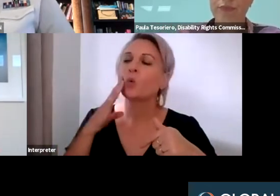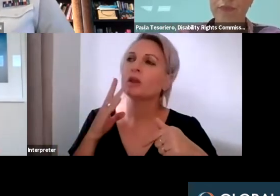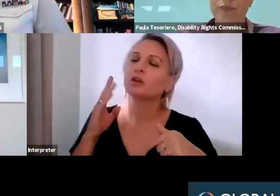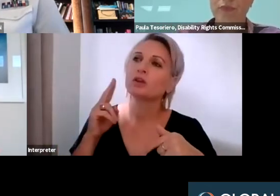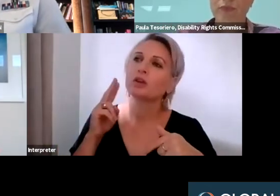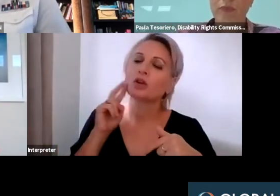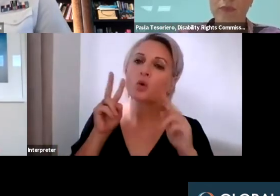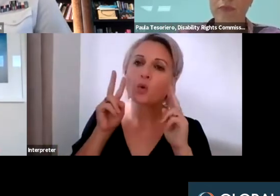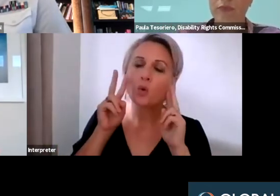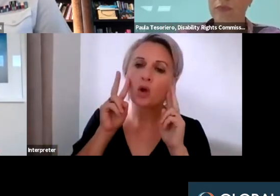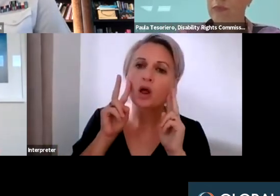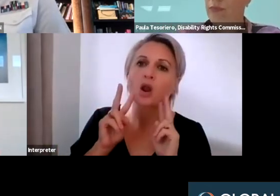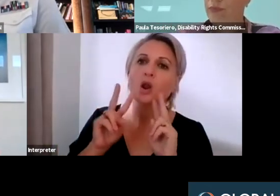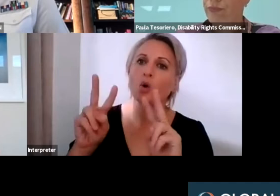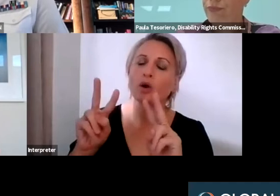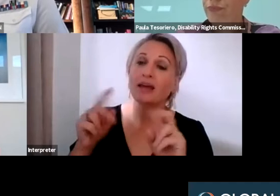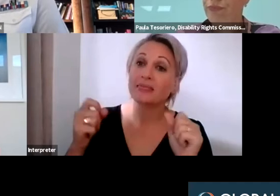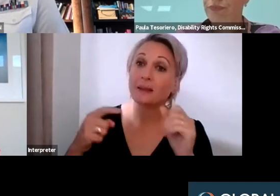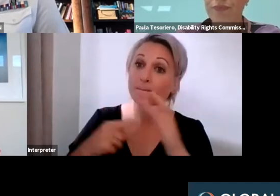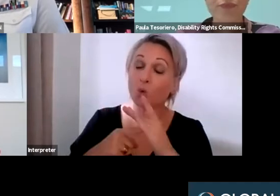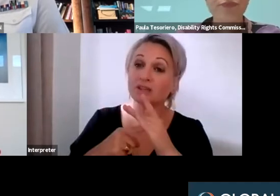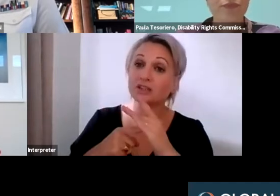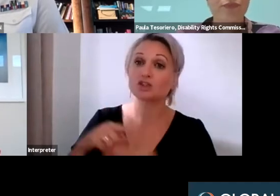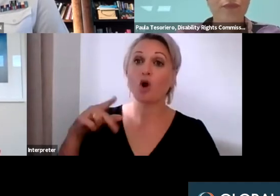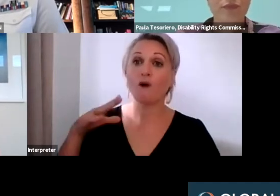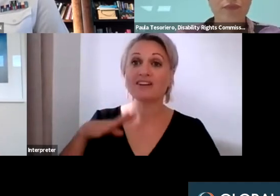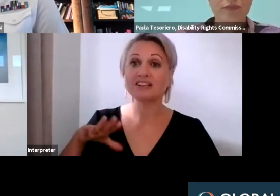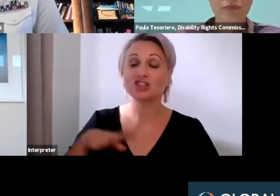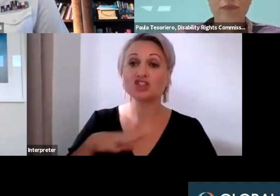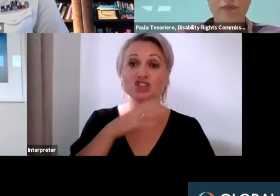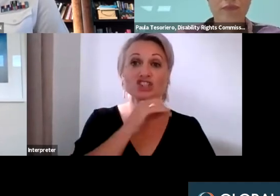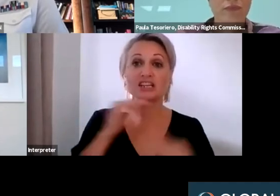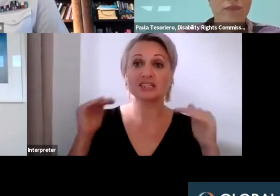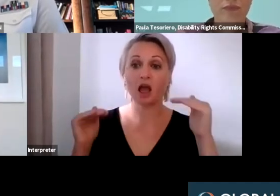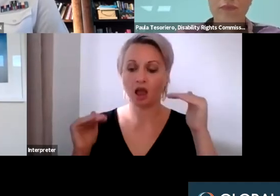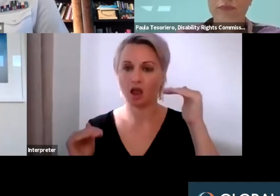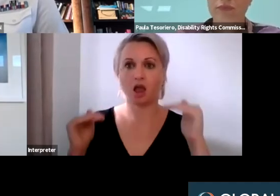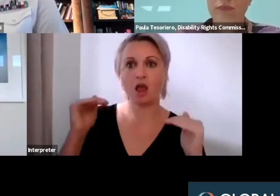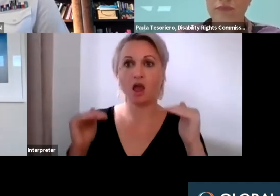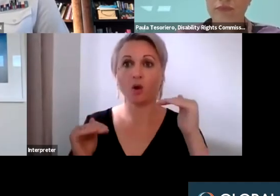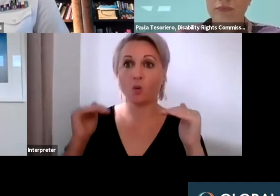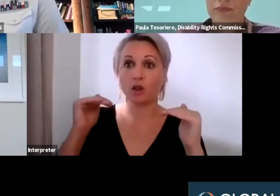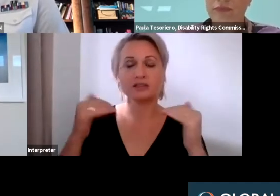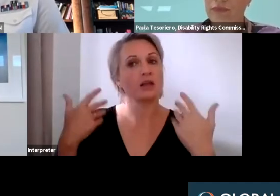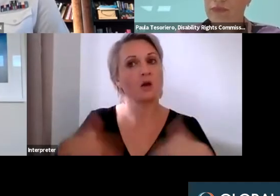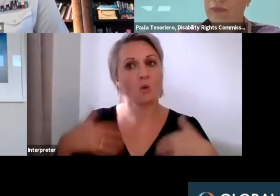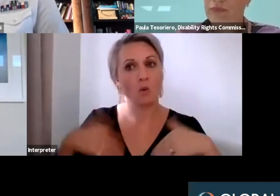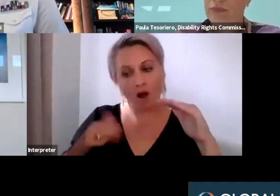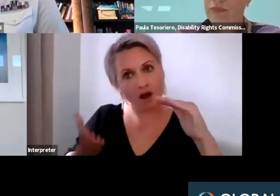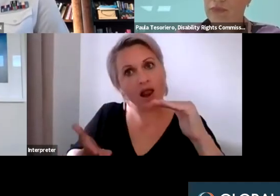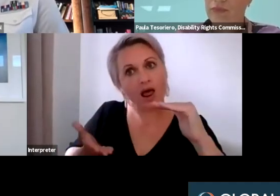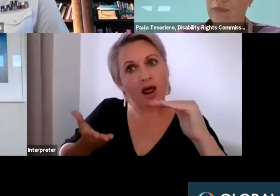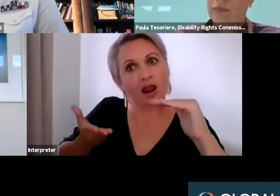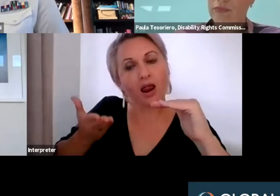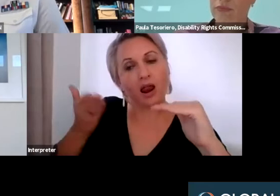the importance of accelerating gender equality, there's no doubt that that's absolutely gaining momentum, and that the